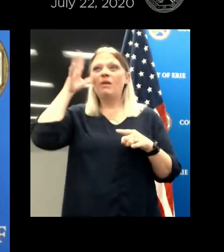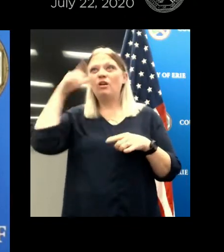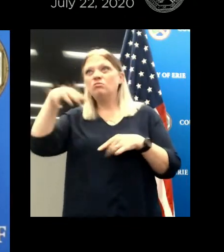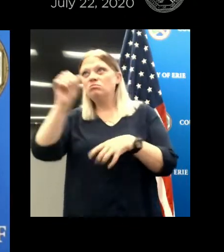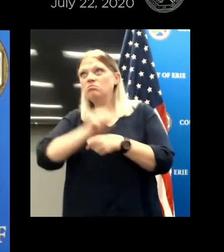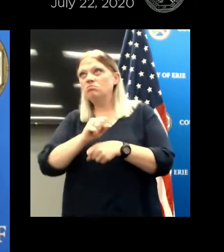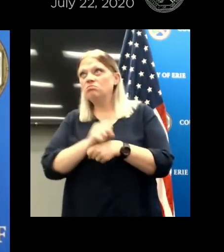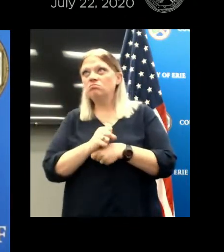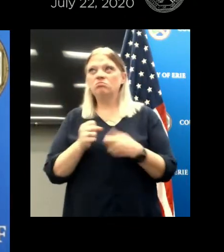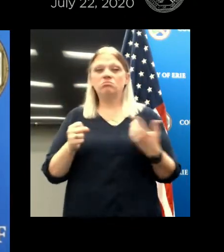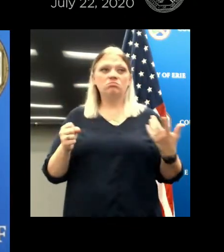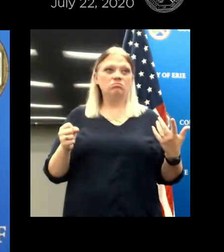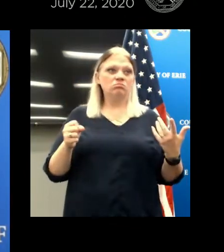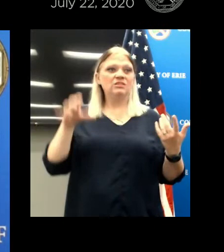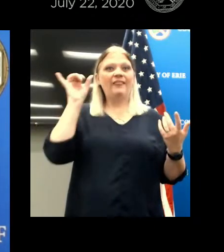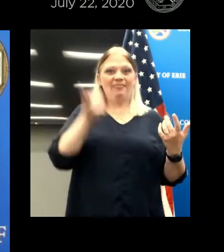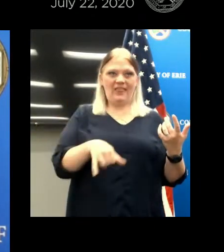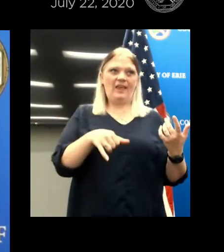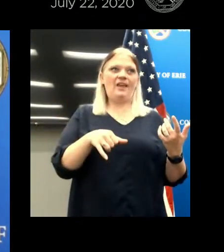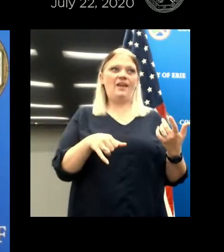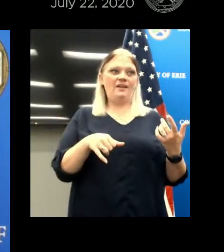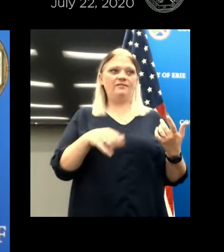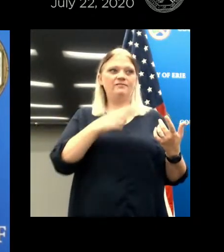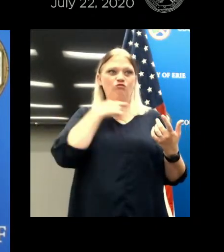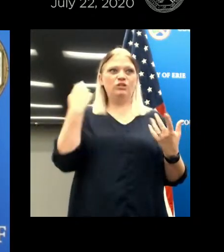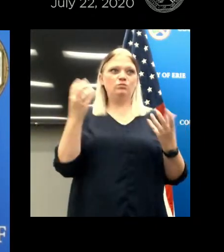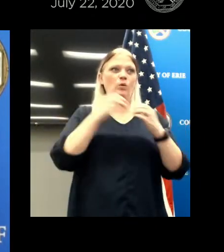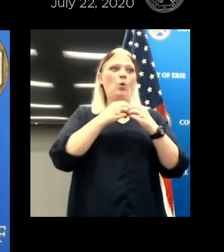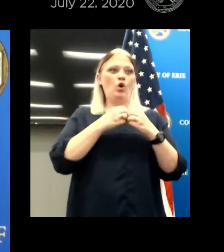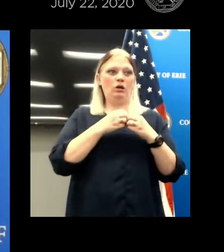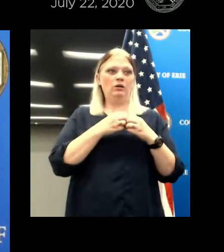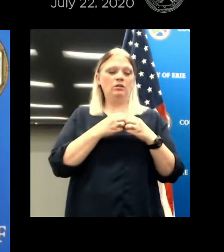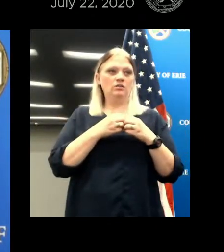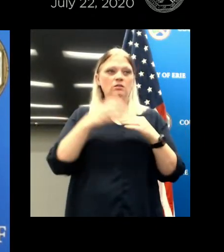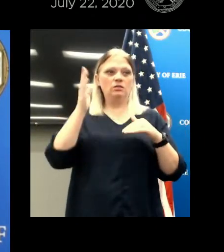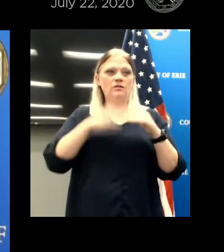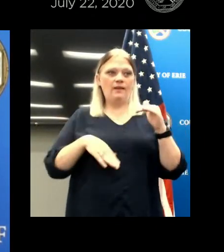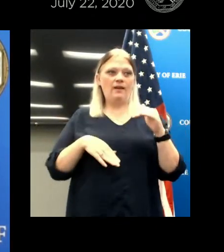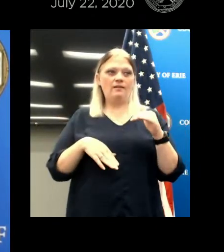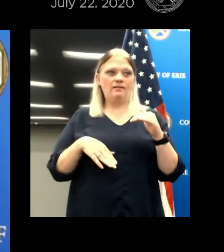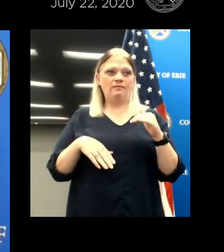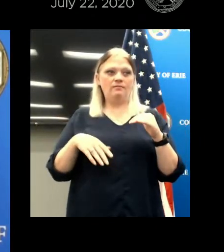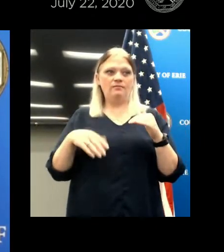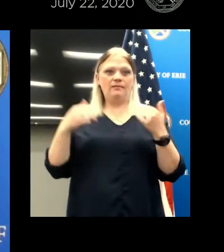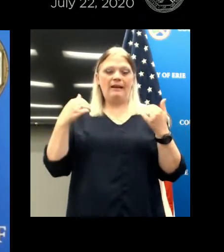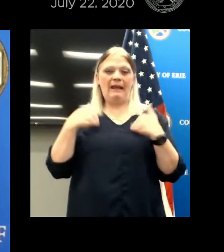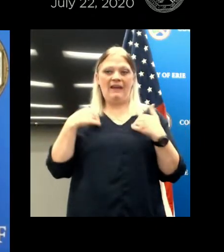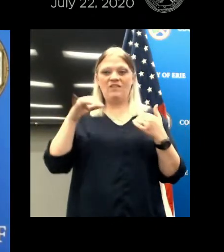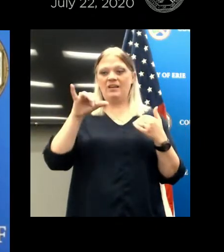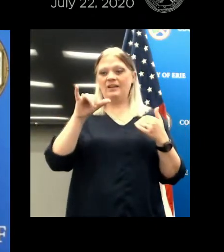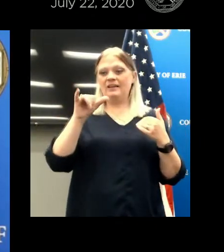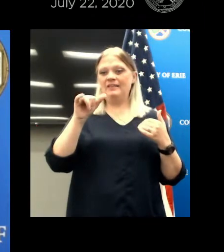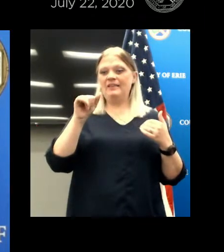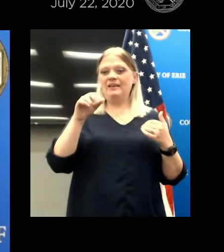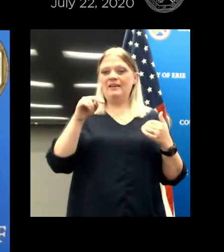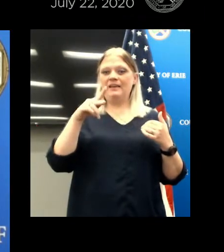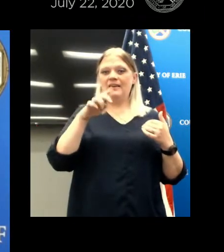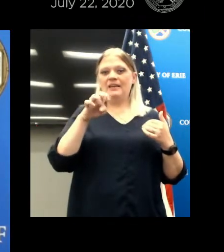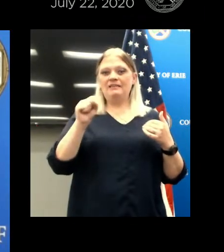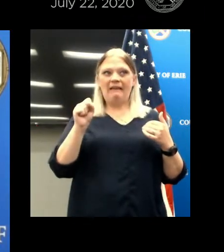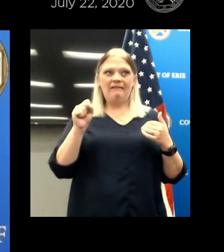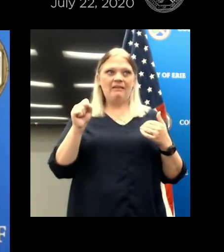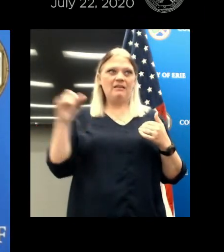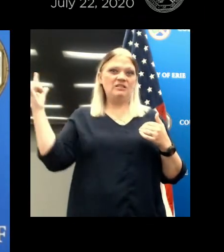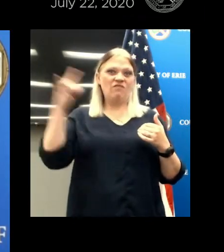work. That's putting the public more at risk than would have been having the Yankees fly in, stay at